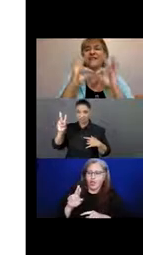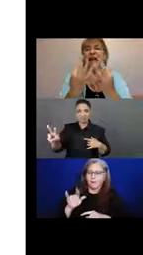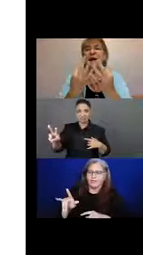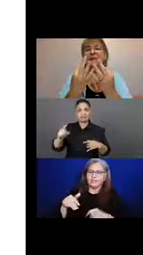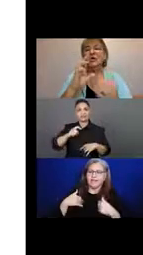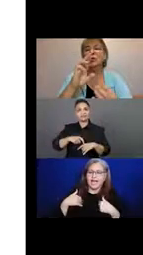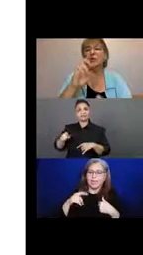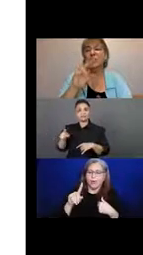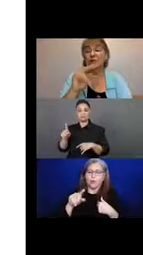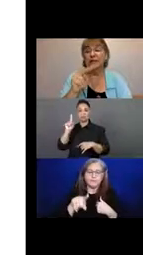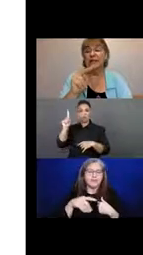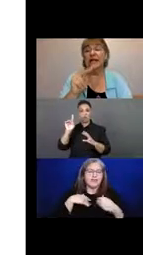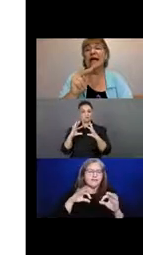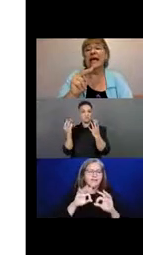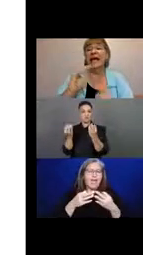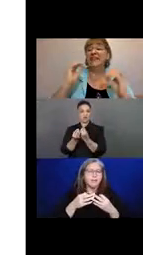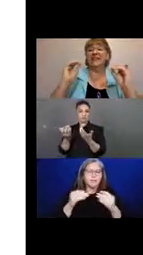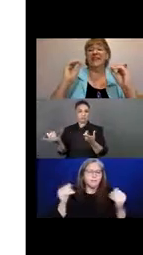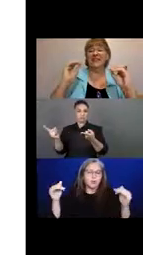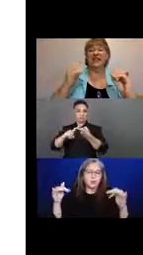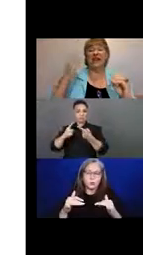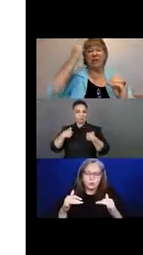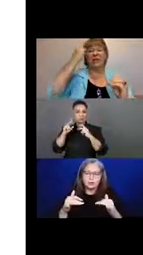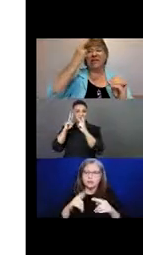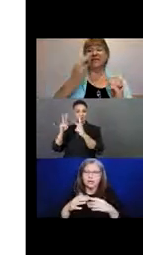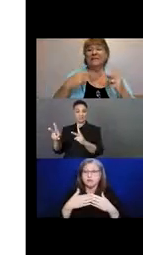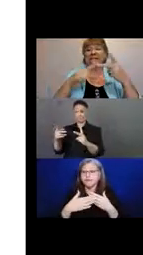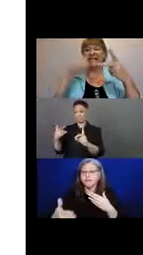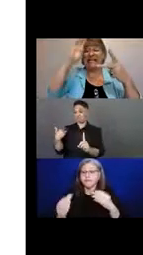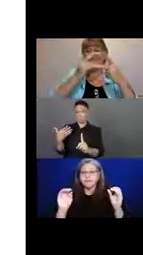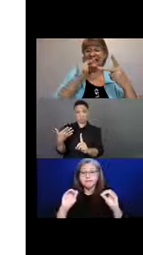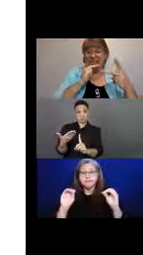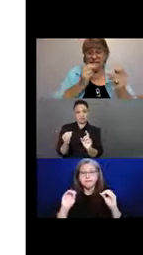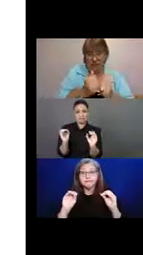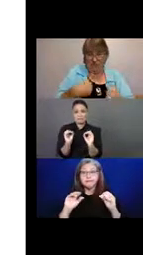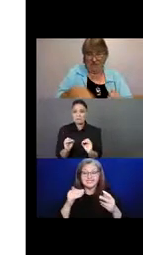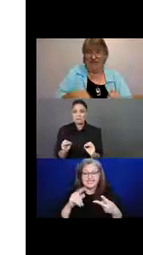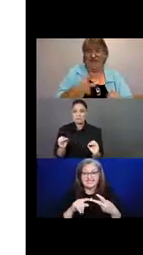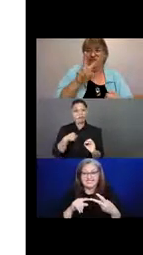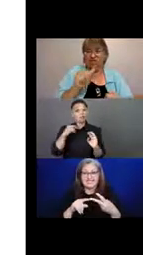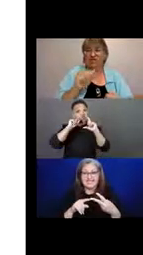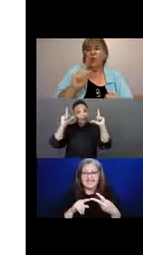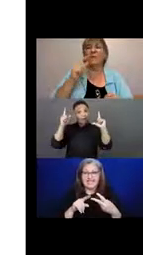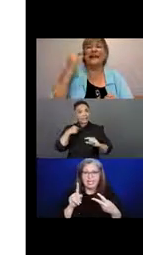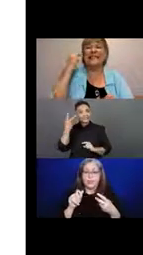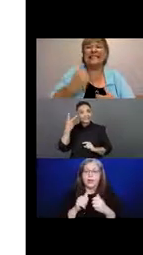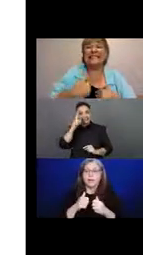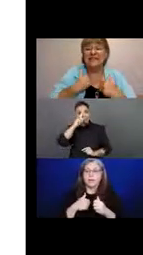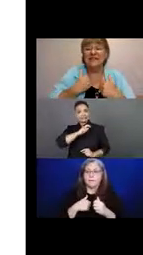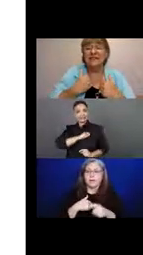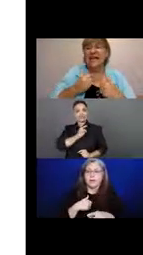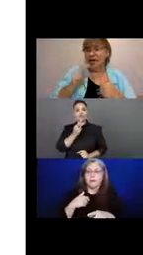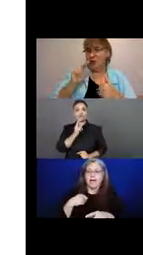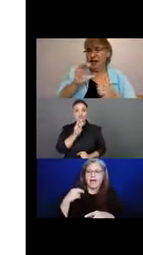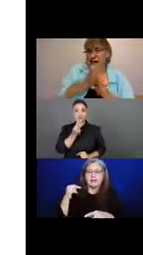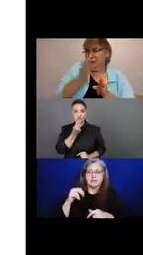one family reunion, and then nothing. And then I realized my second son, Nicholas, was with me in Virginia, where my niece